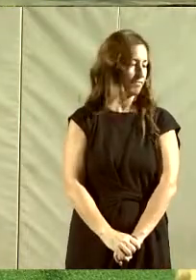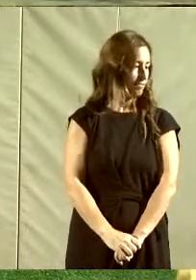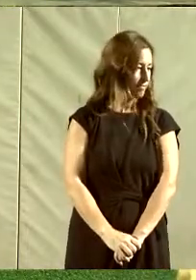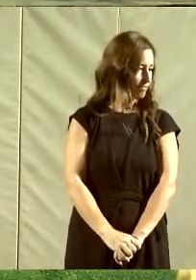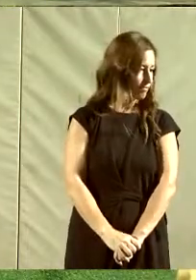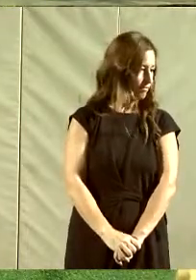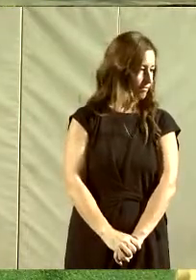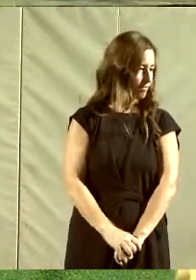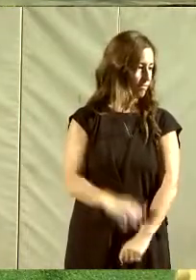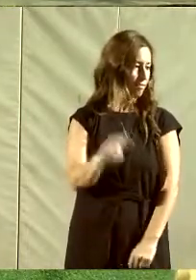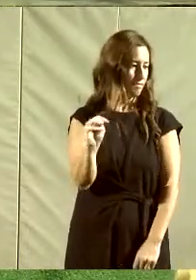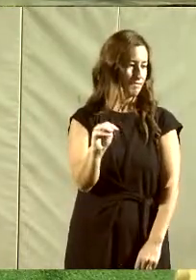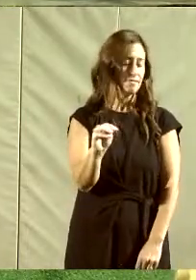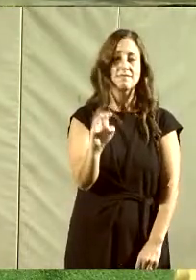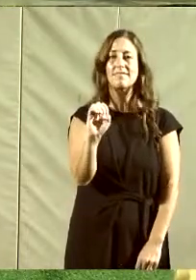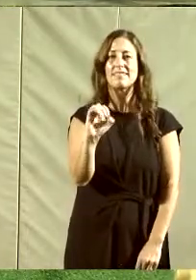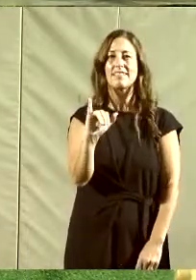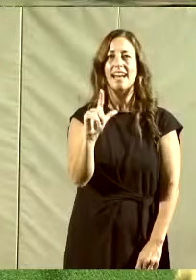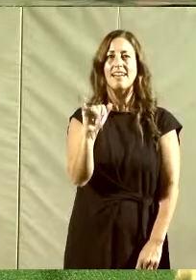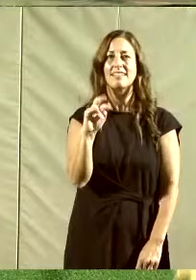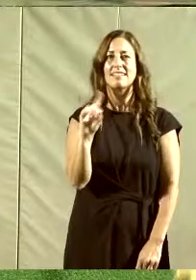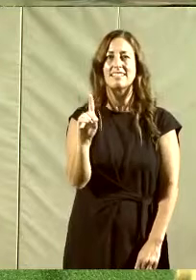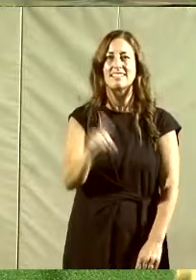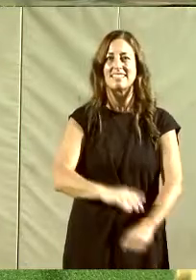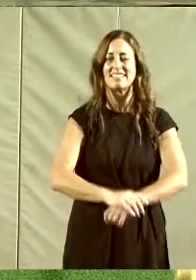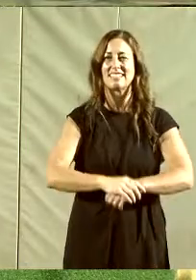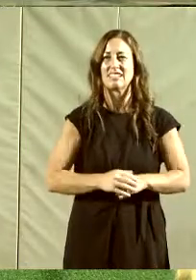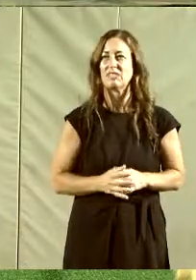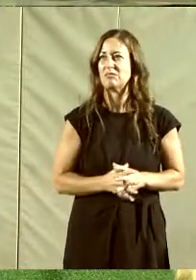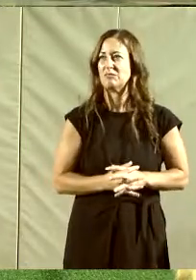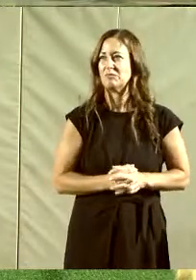Malik Patrick Island.